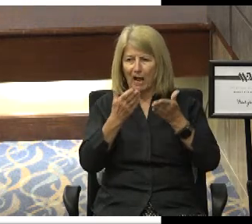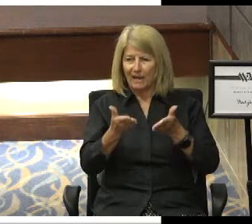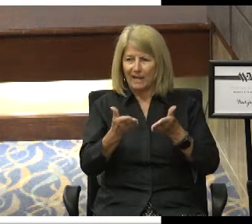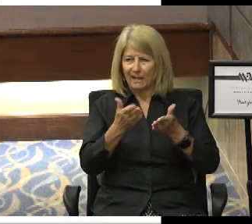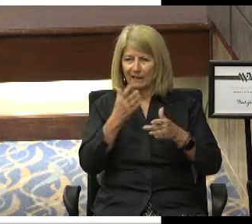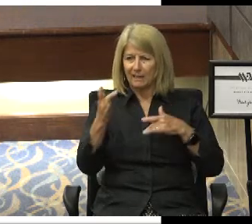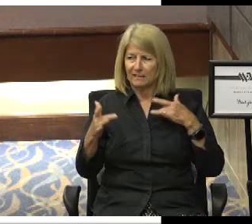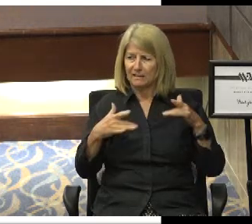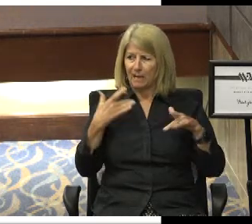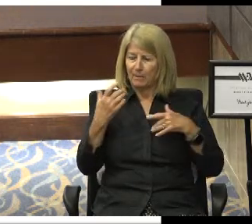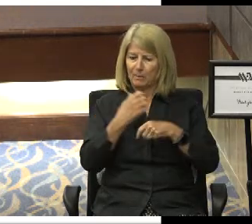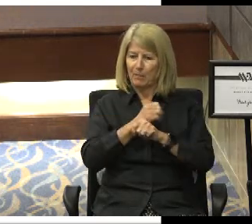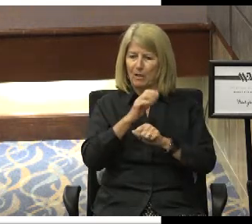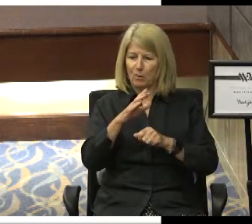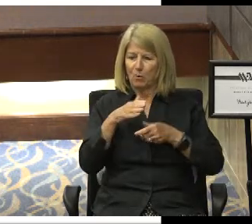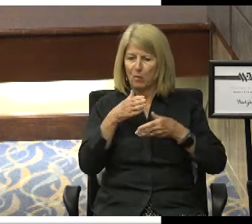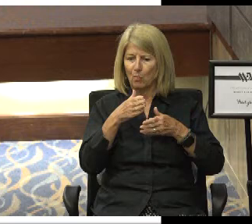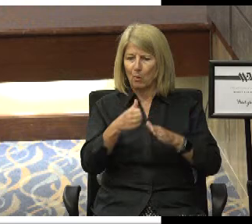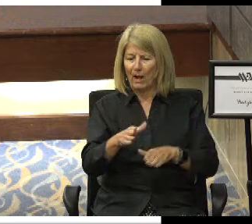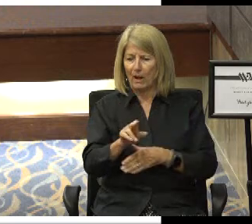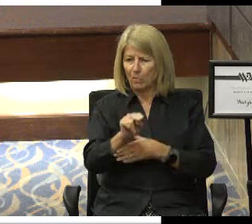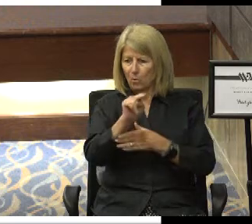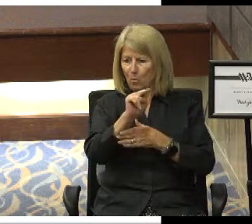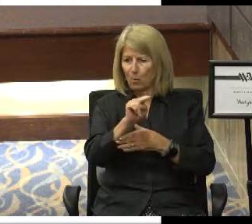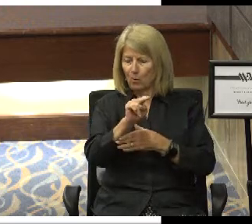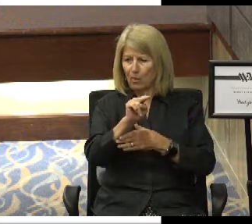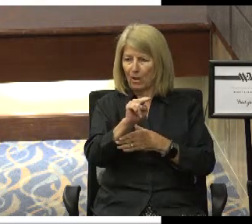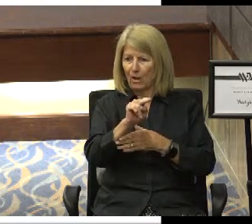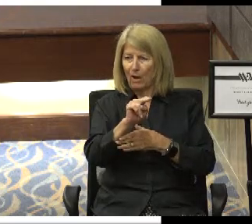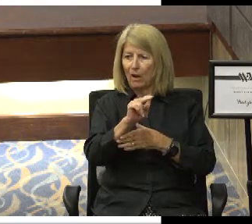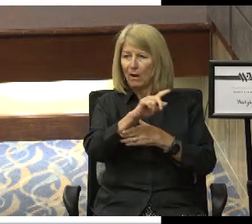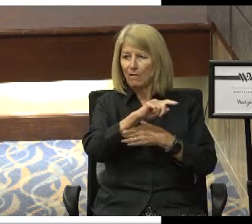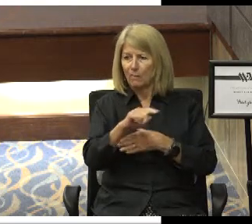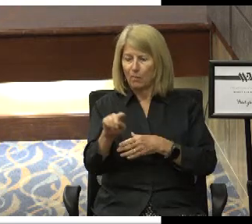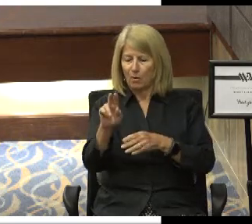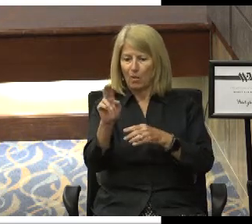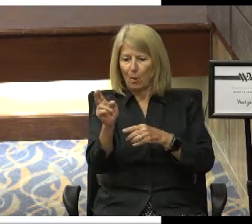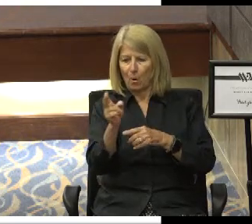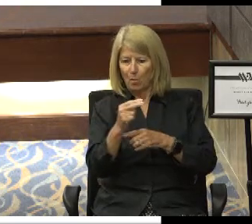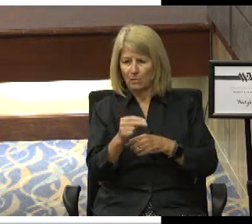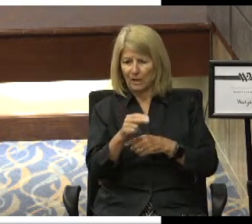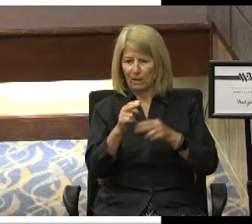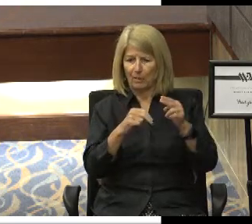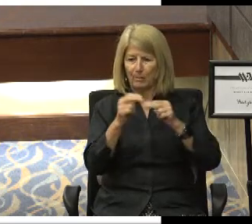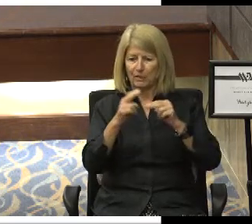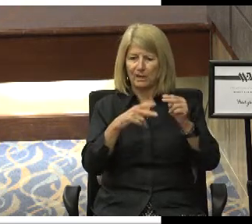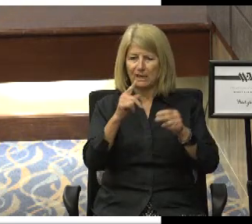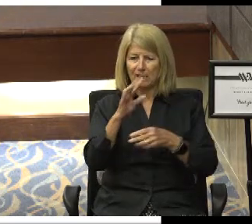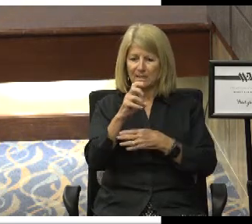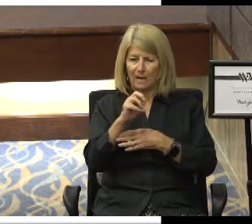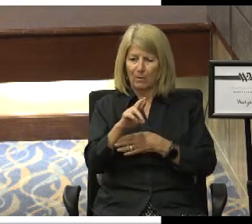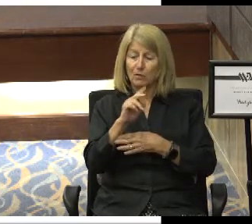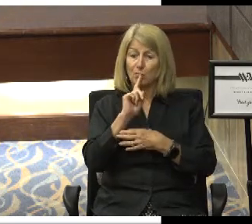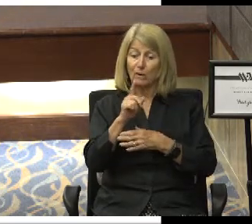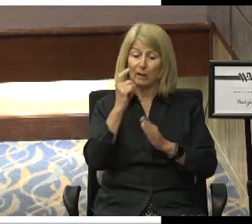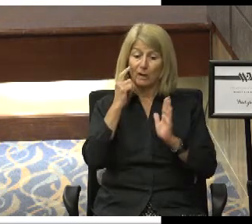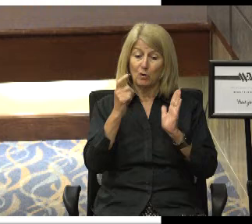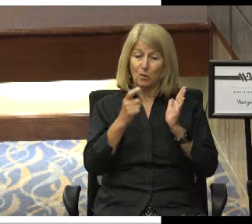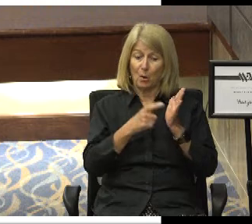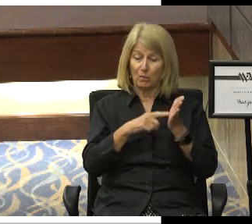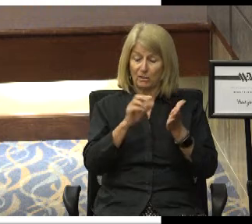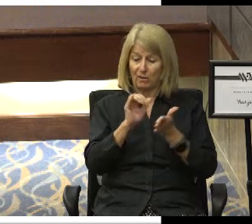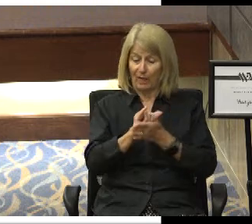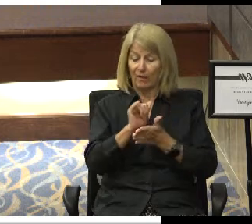excitement to make your way north, but also provide a backdrop for the hotel building on the tower to really stand out. And that's how